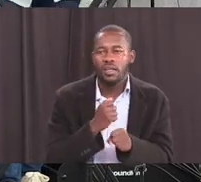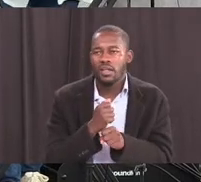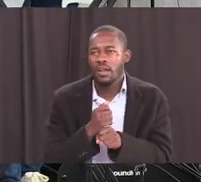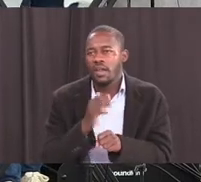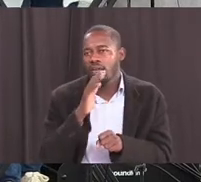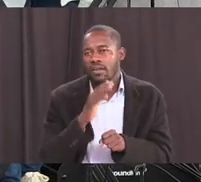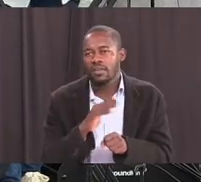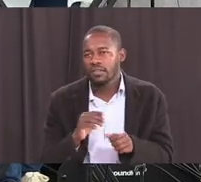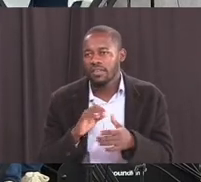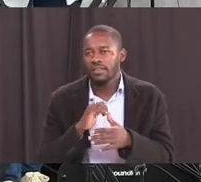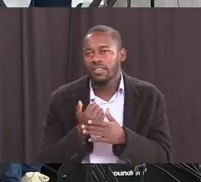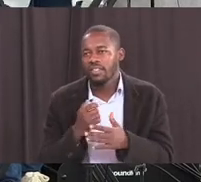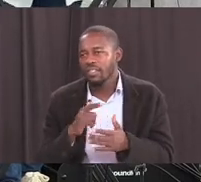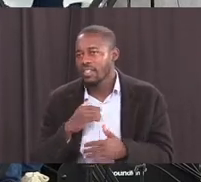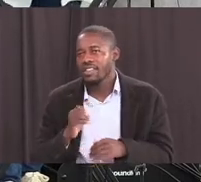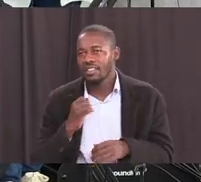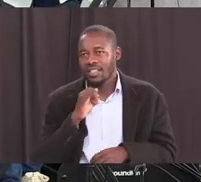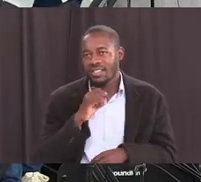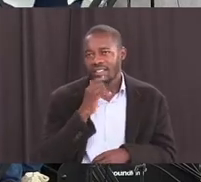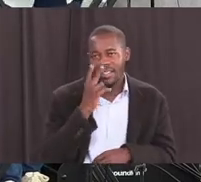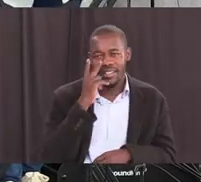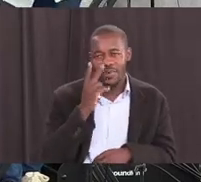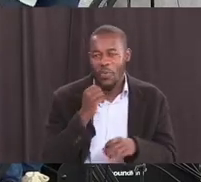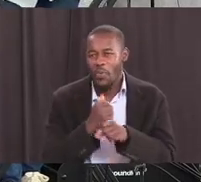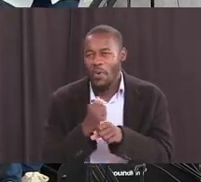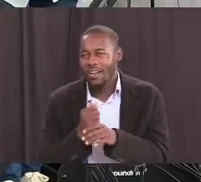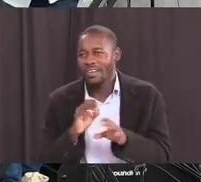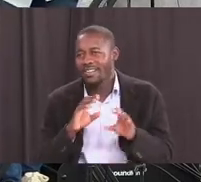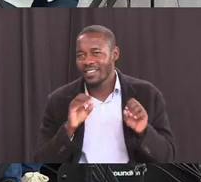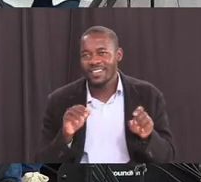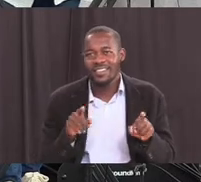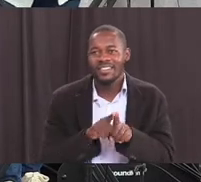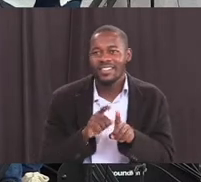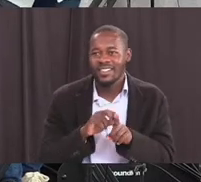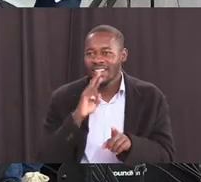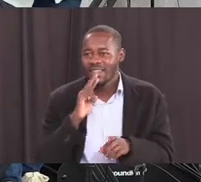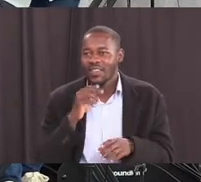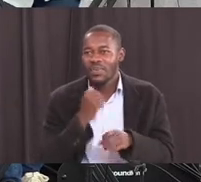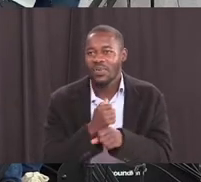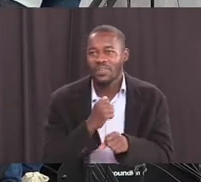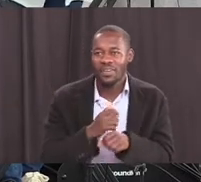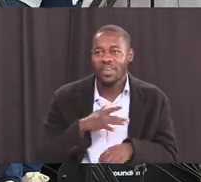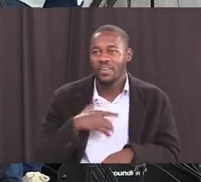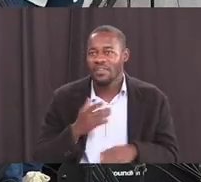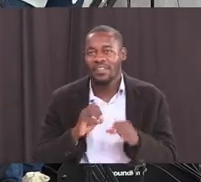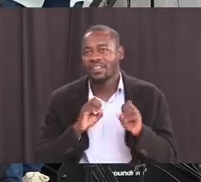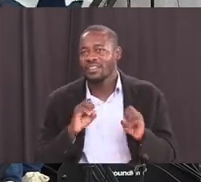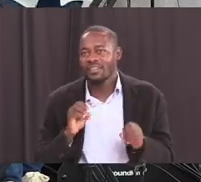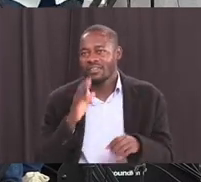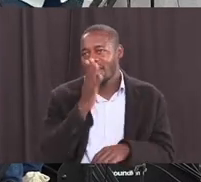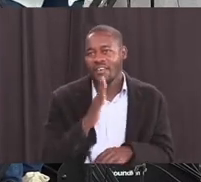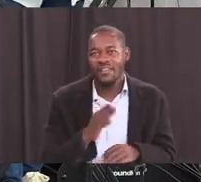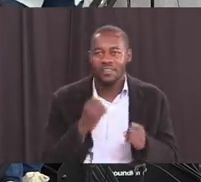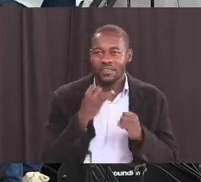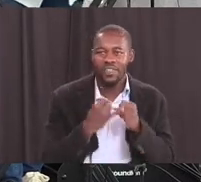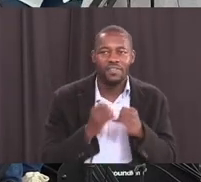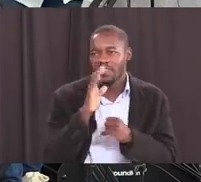You never stop working. Even when I don't see it, you're working. Even when I don't feel it, you're working.